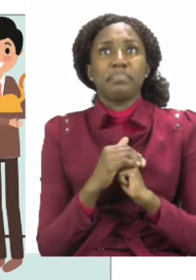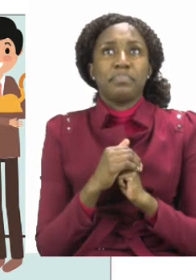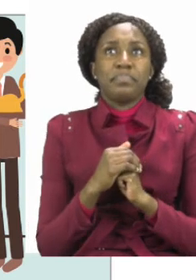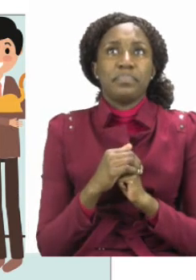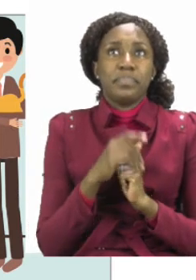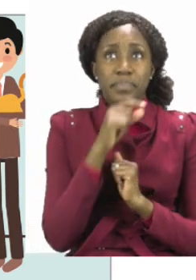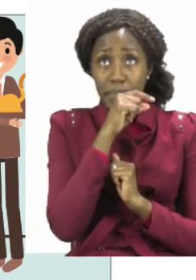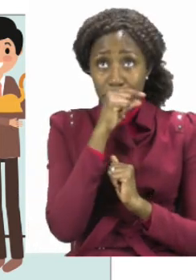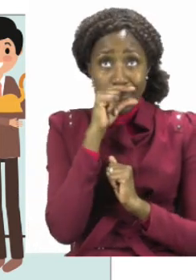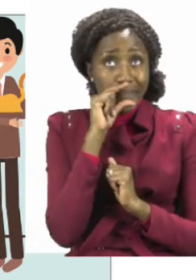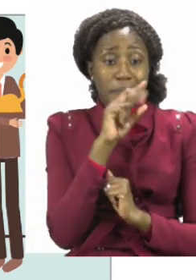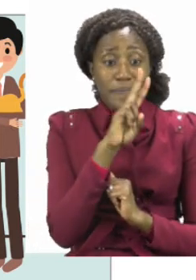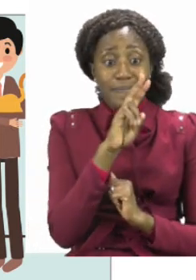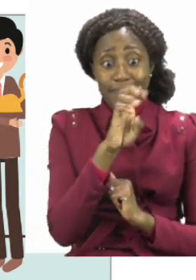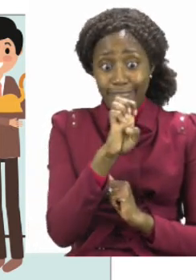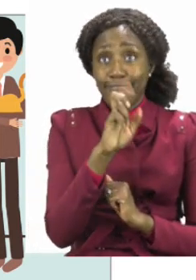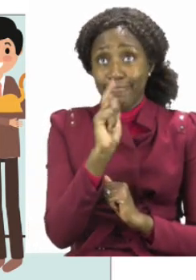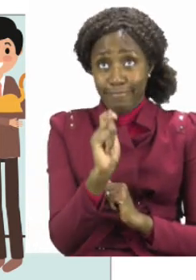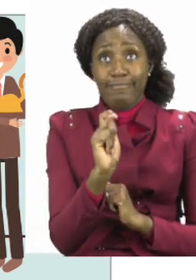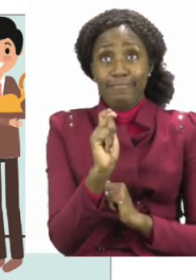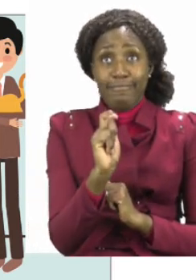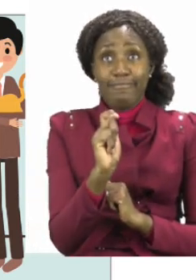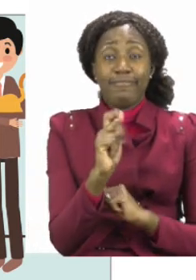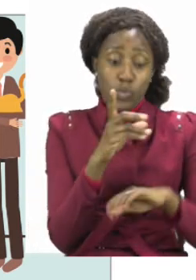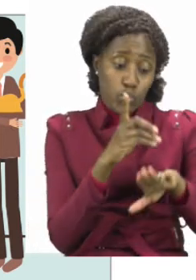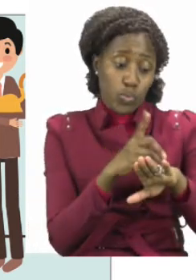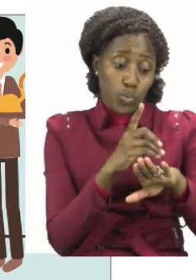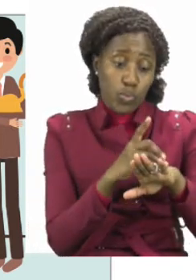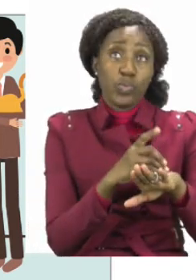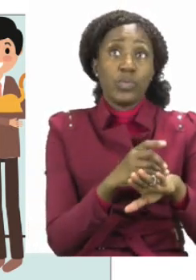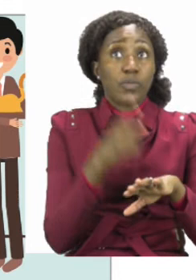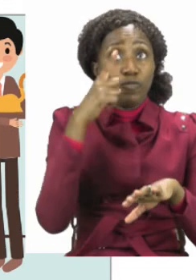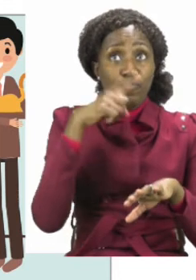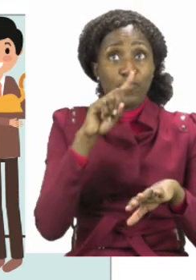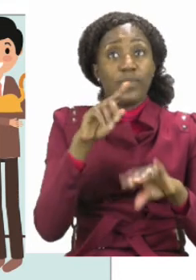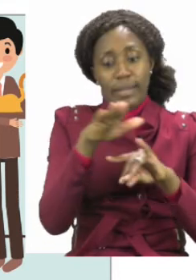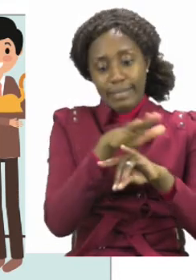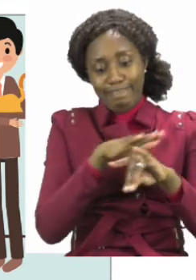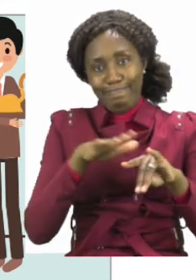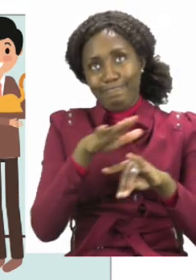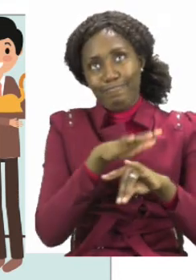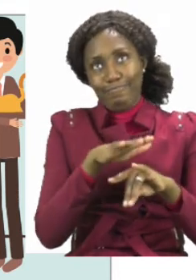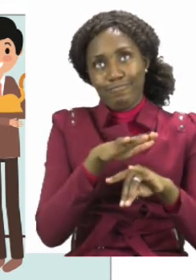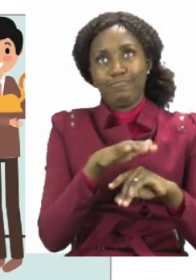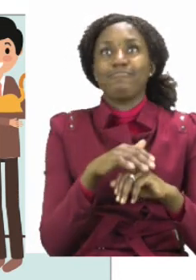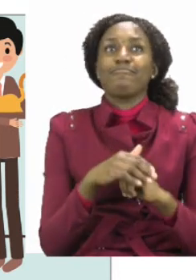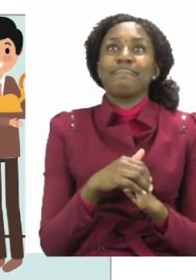a doctor that doctors or looks after or takes care of sick